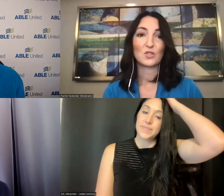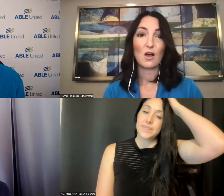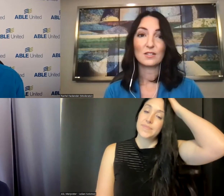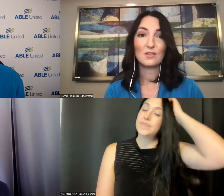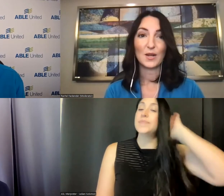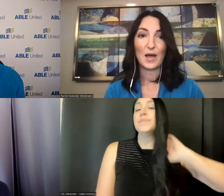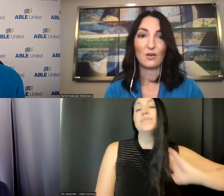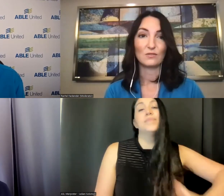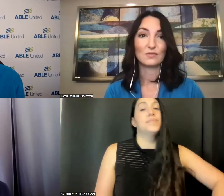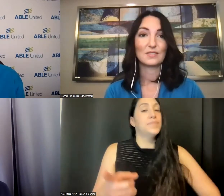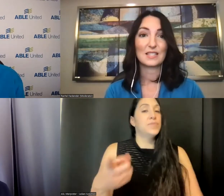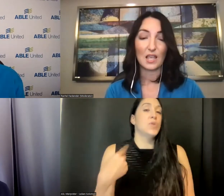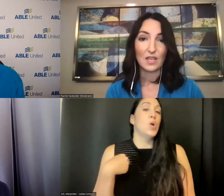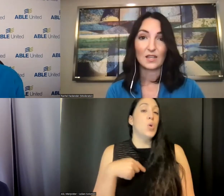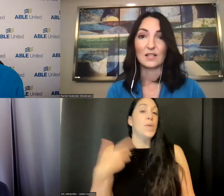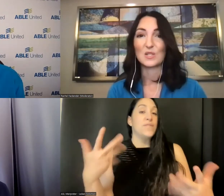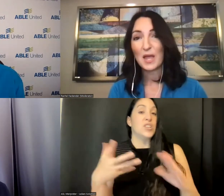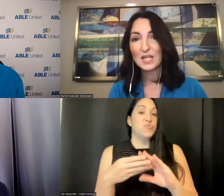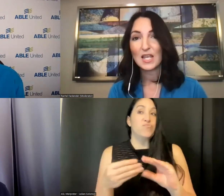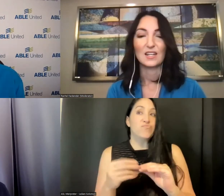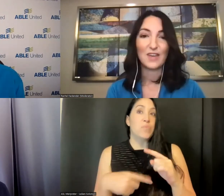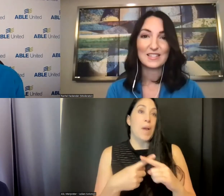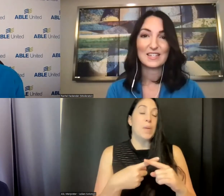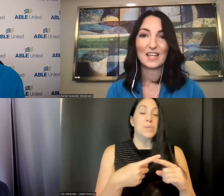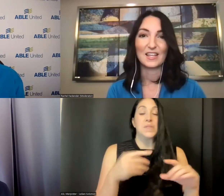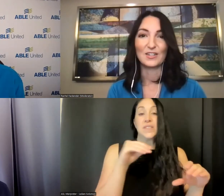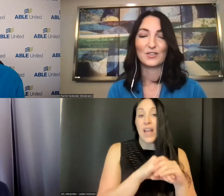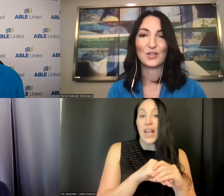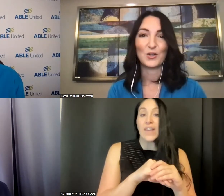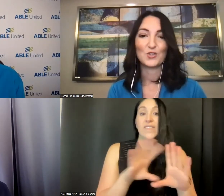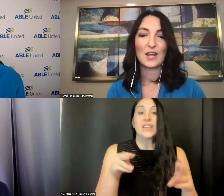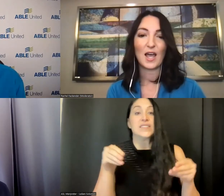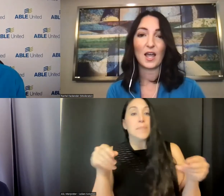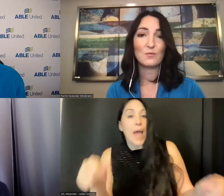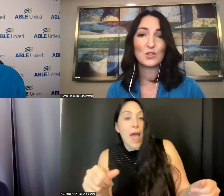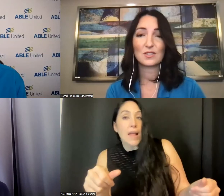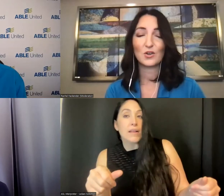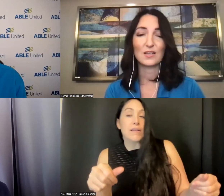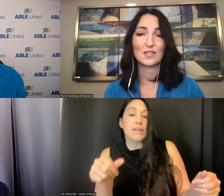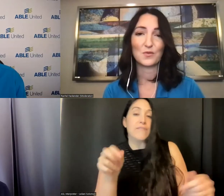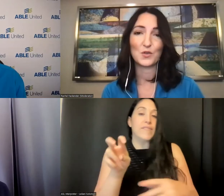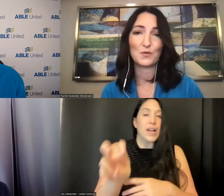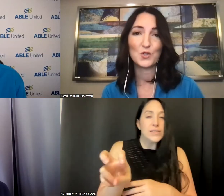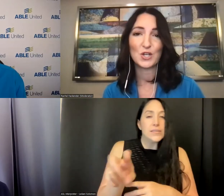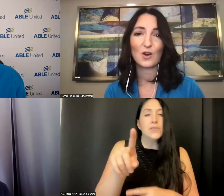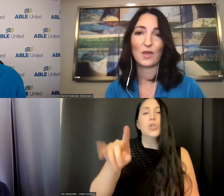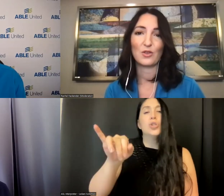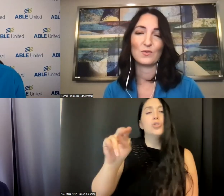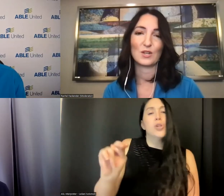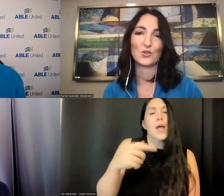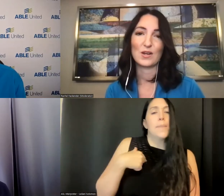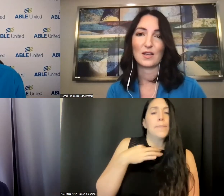So we've talked a lot about saving and spending and investing, and Jen, I'm just curious if you'd share